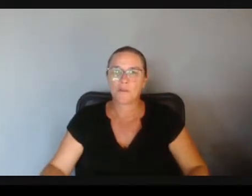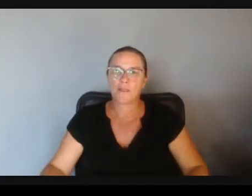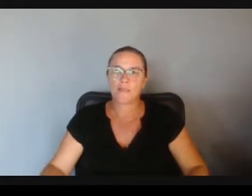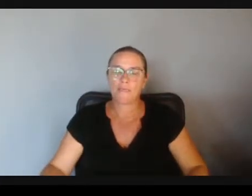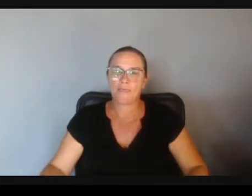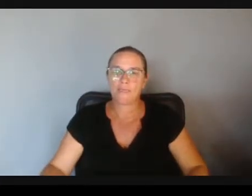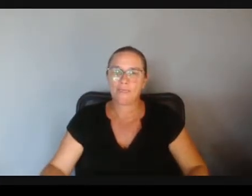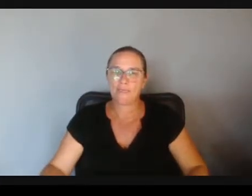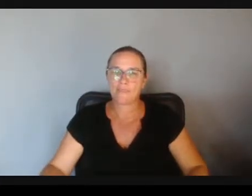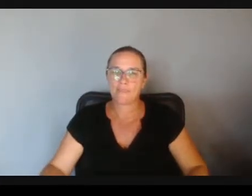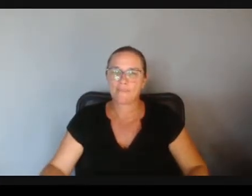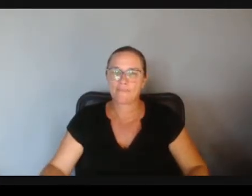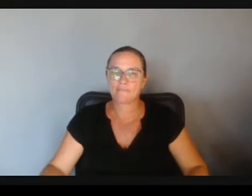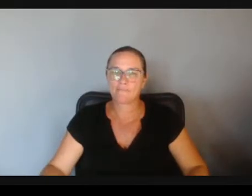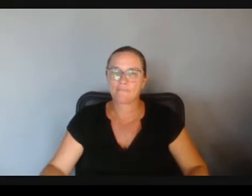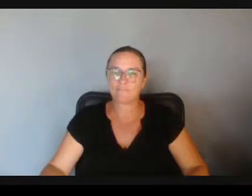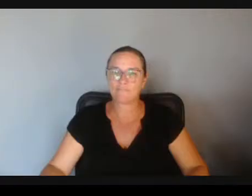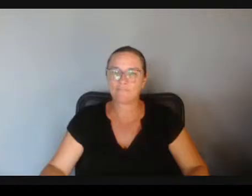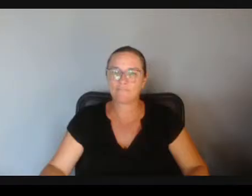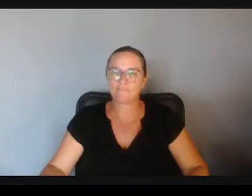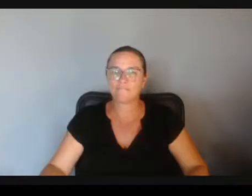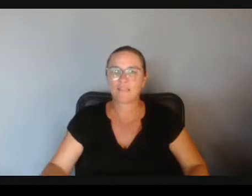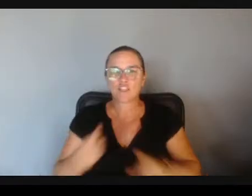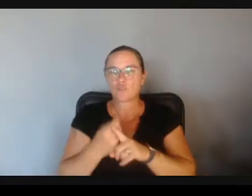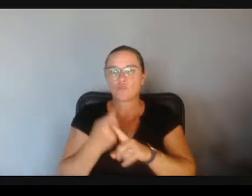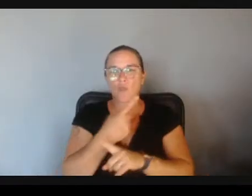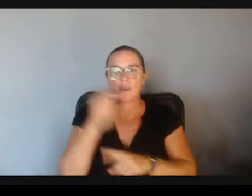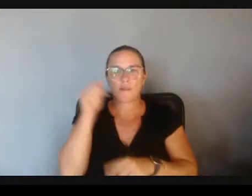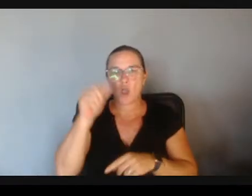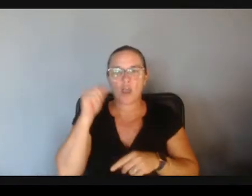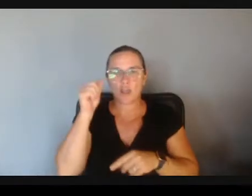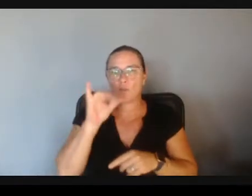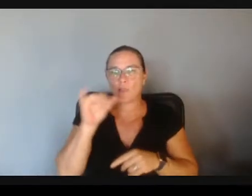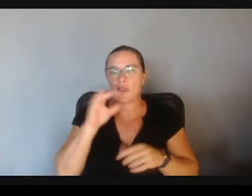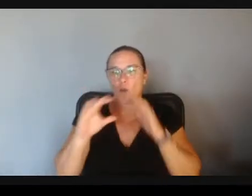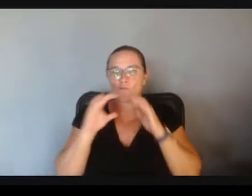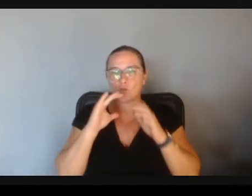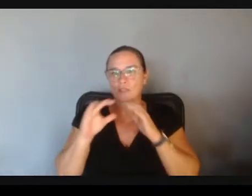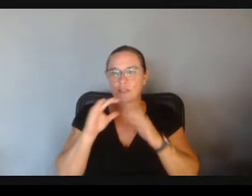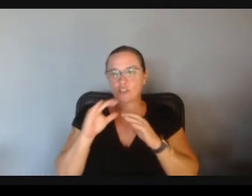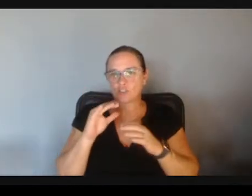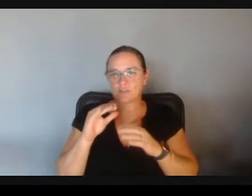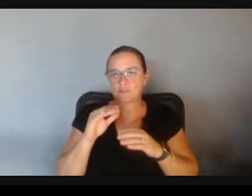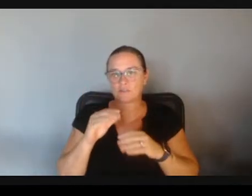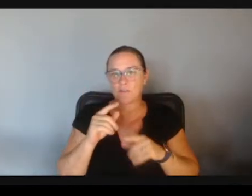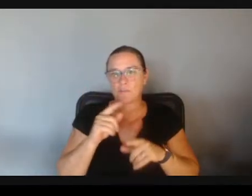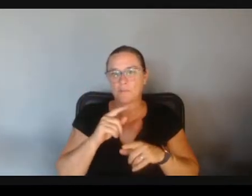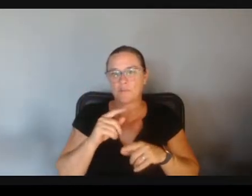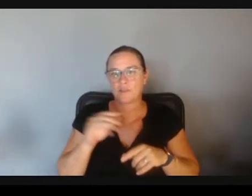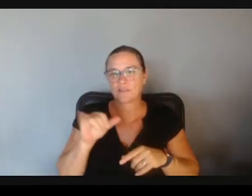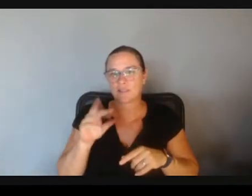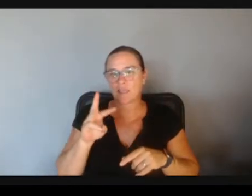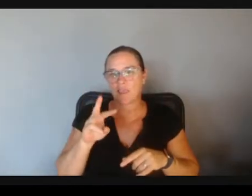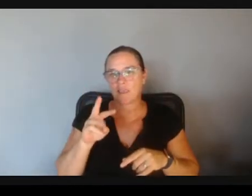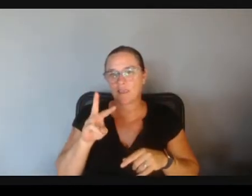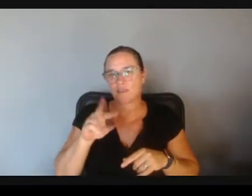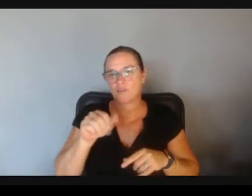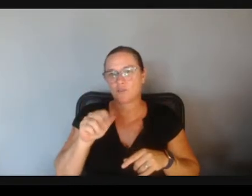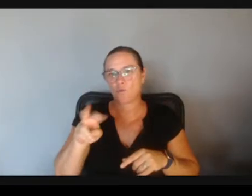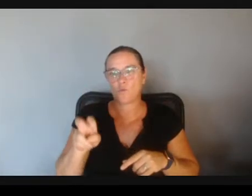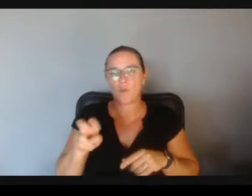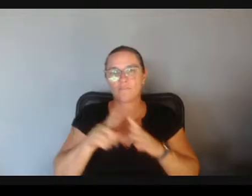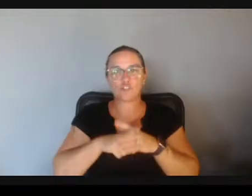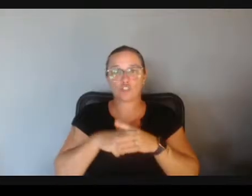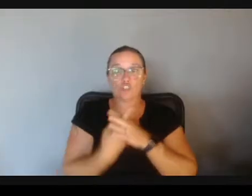Right. And there's just random audio on these things, like conversations in the background. But the wave, generates out of nowhere.